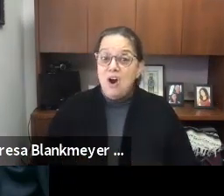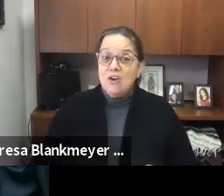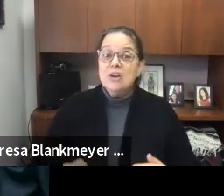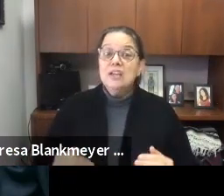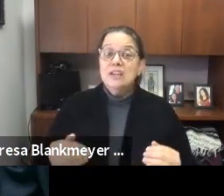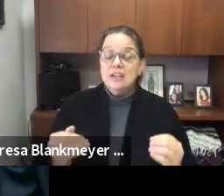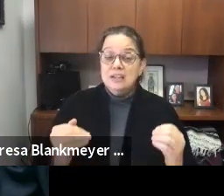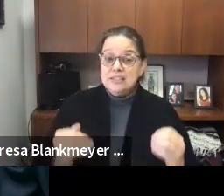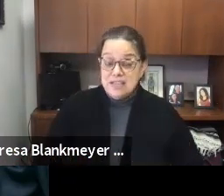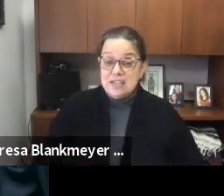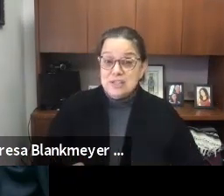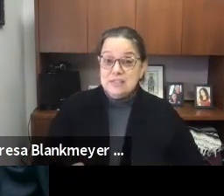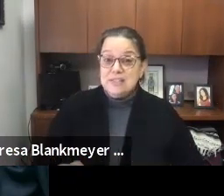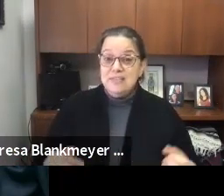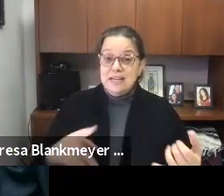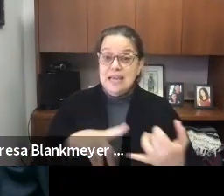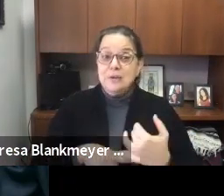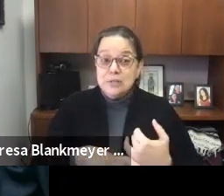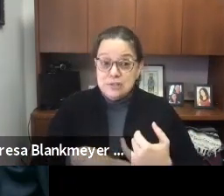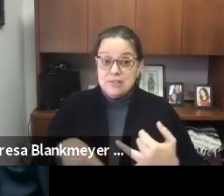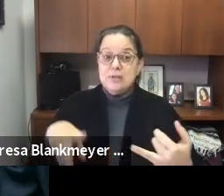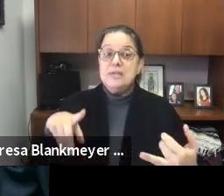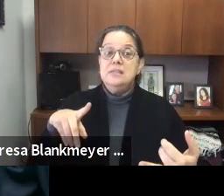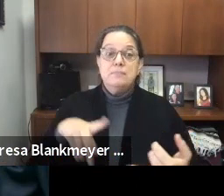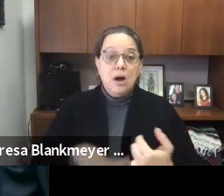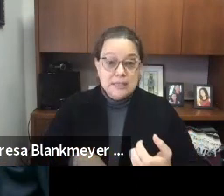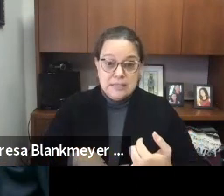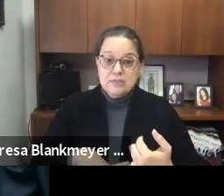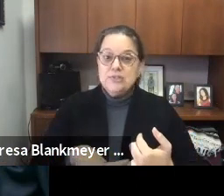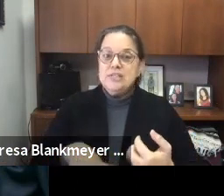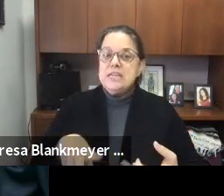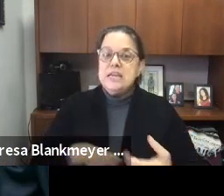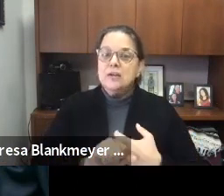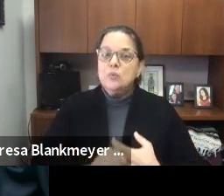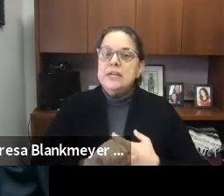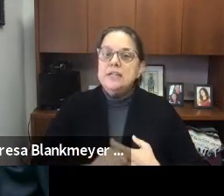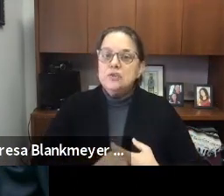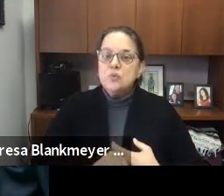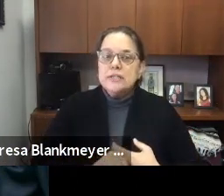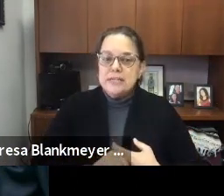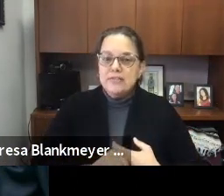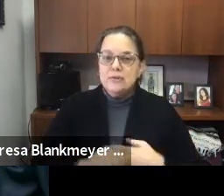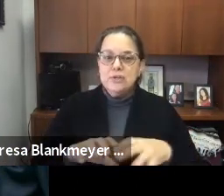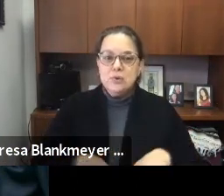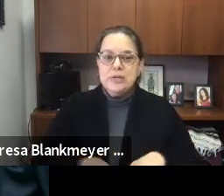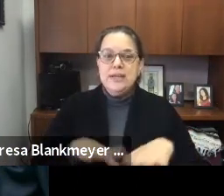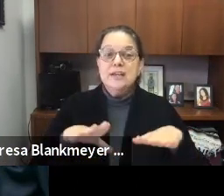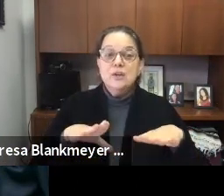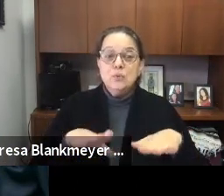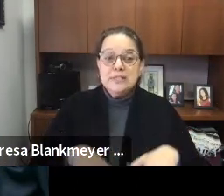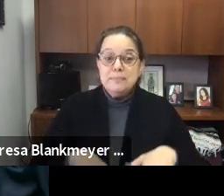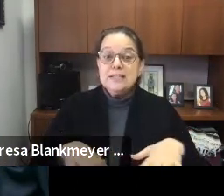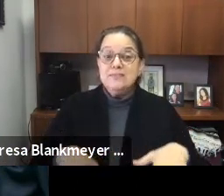really hard discussions. The language is tricky, the politics are sticky, and we need to work together to